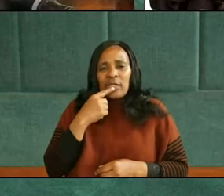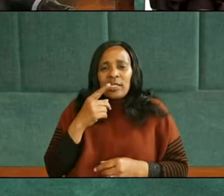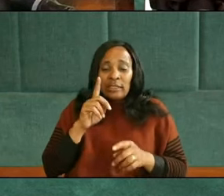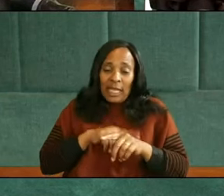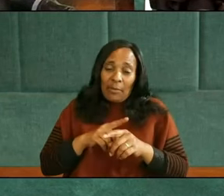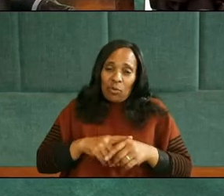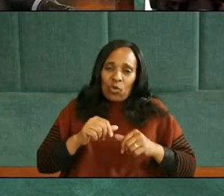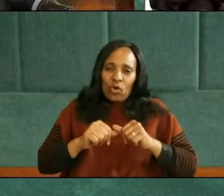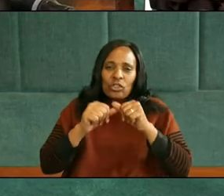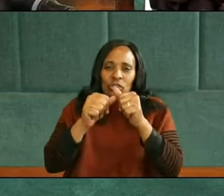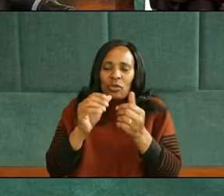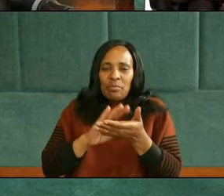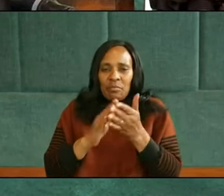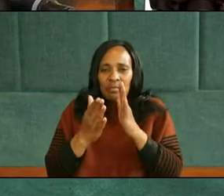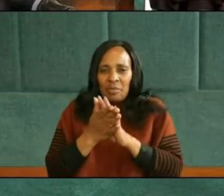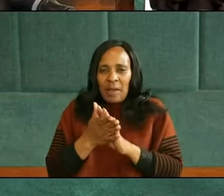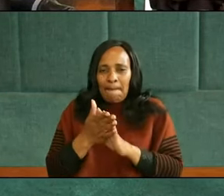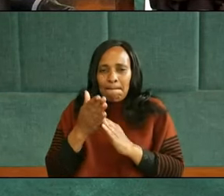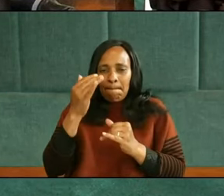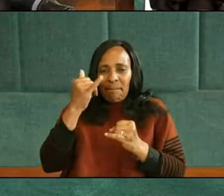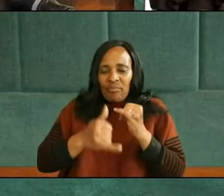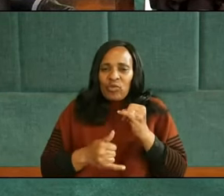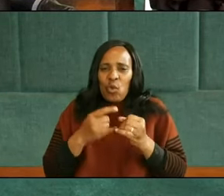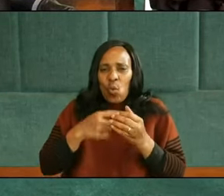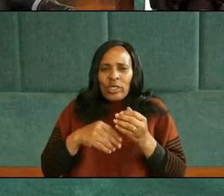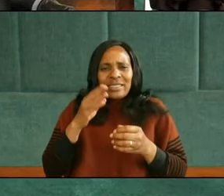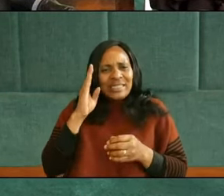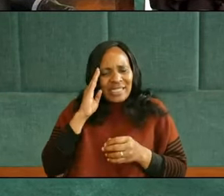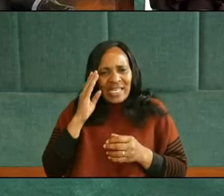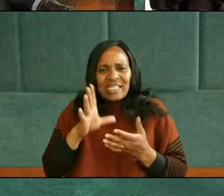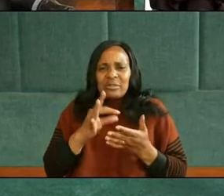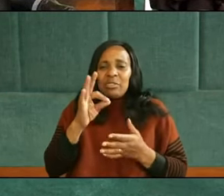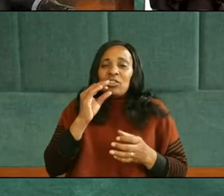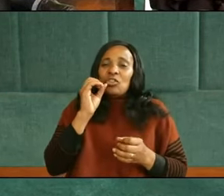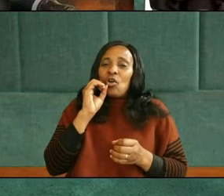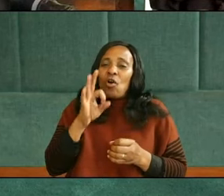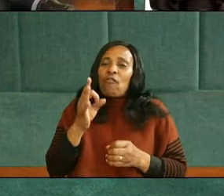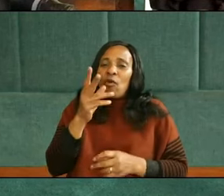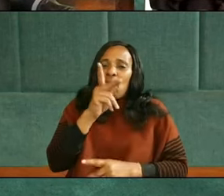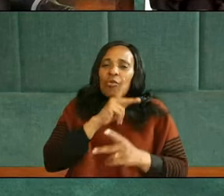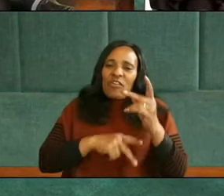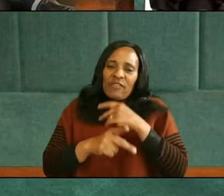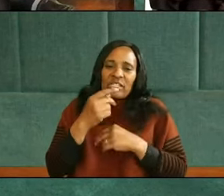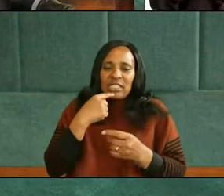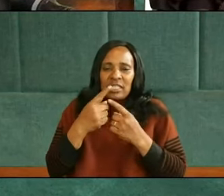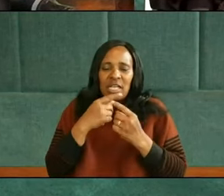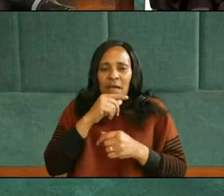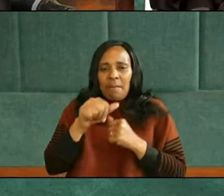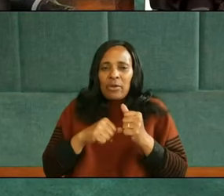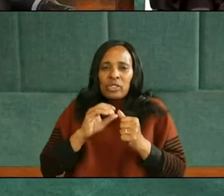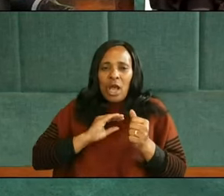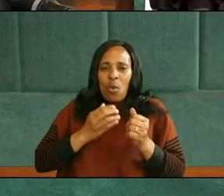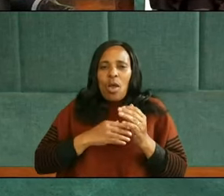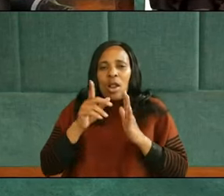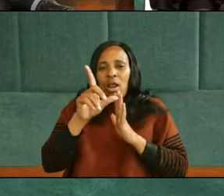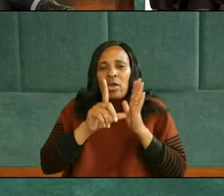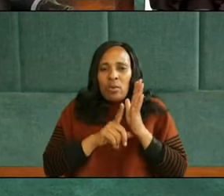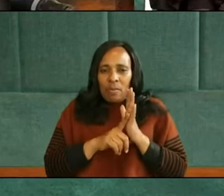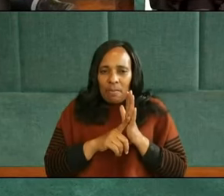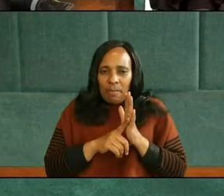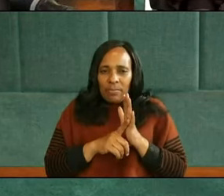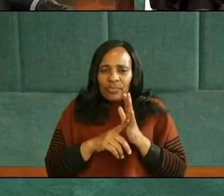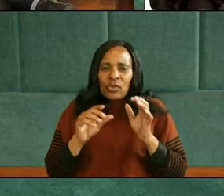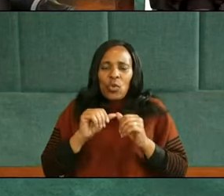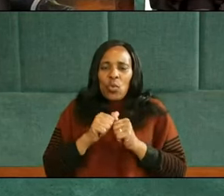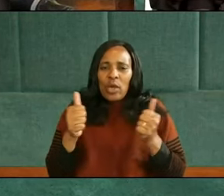proceed, before we come to an end, maybe let's hear what does the spirit of prophecy have to say about our lesson today.